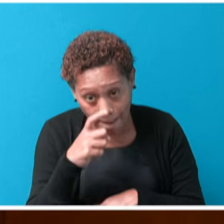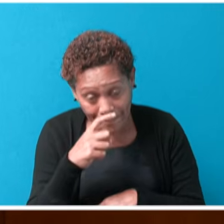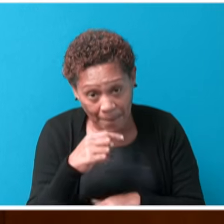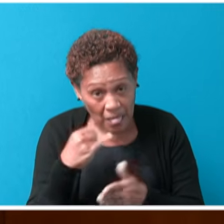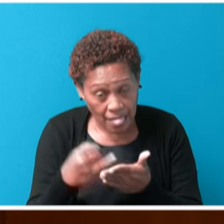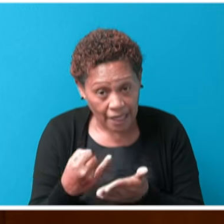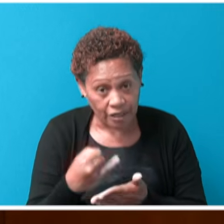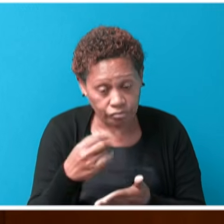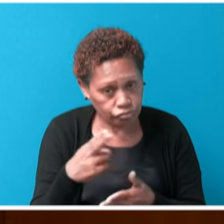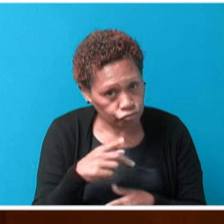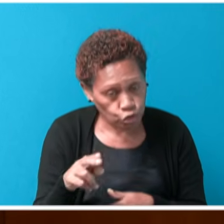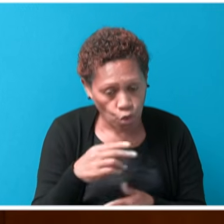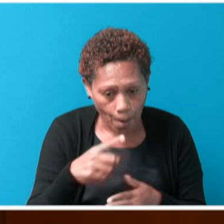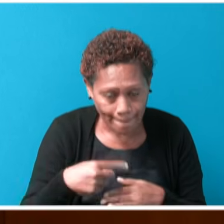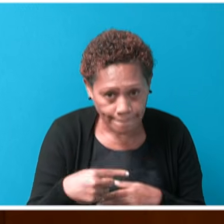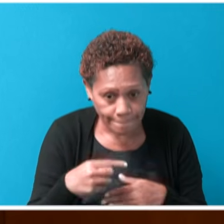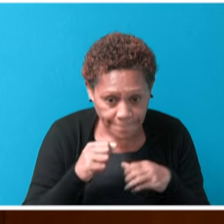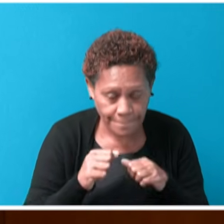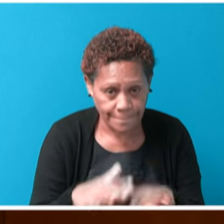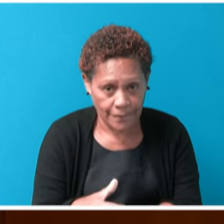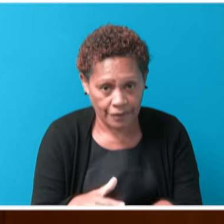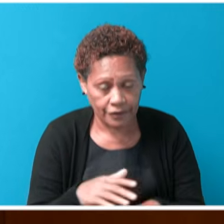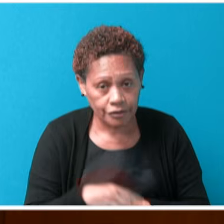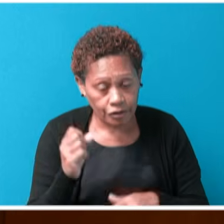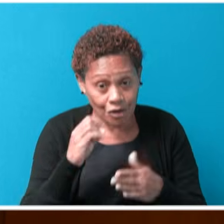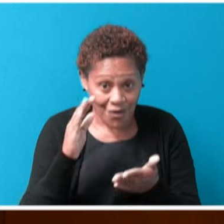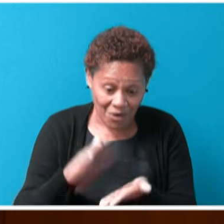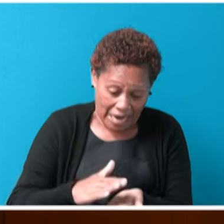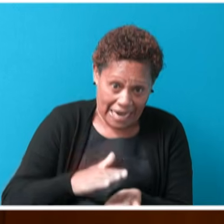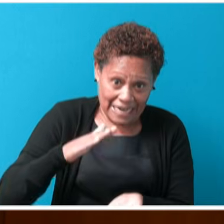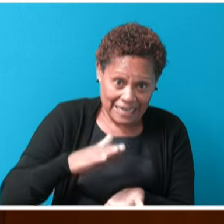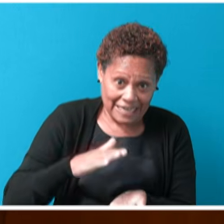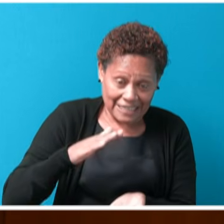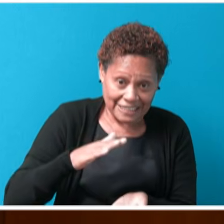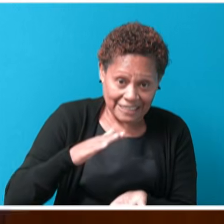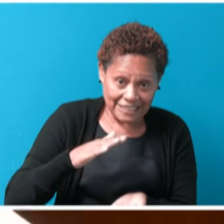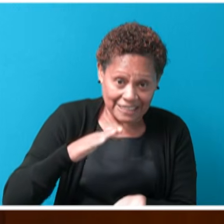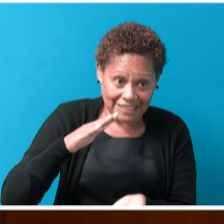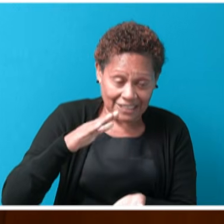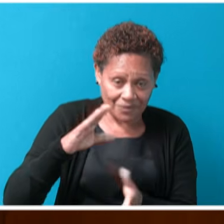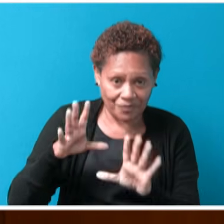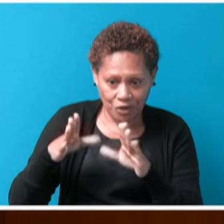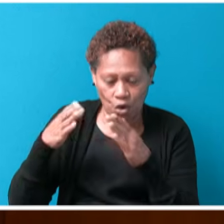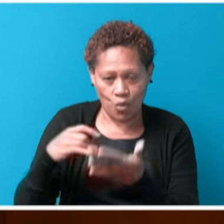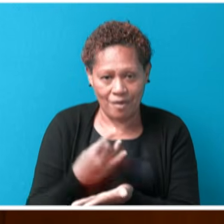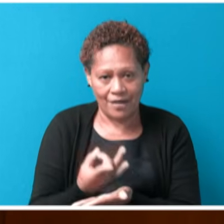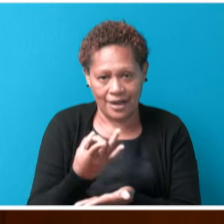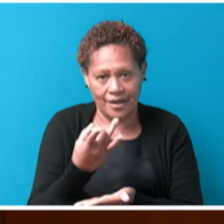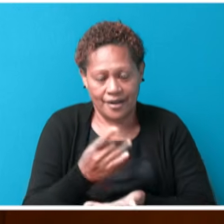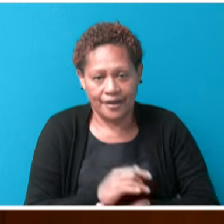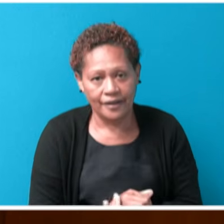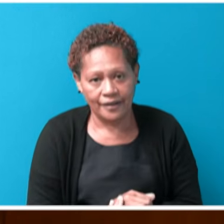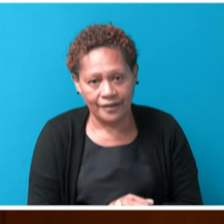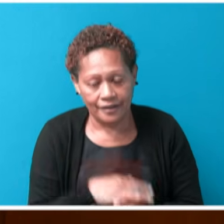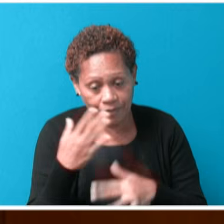to compete in an increasingly dynamic global economy.